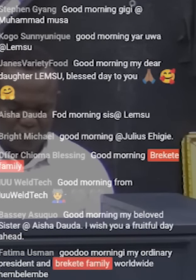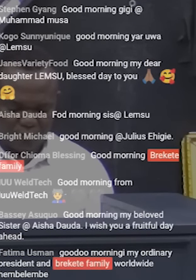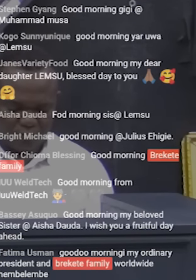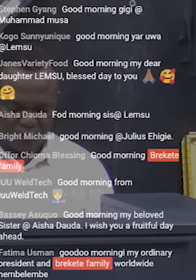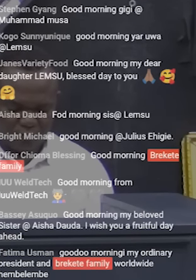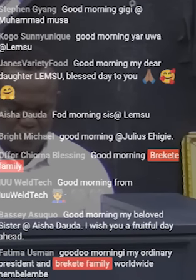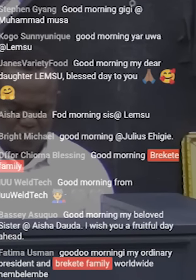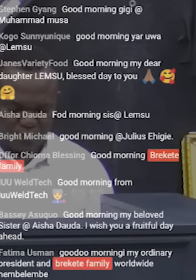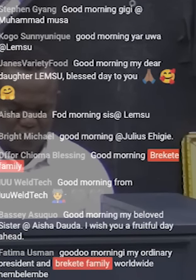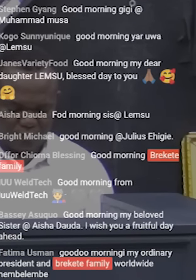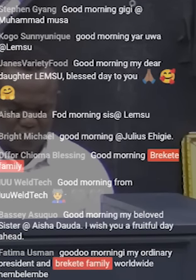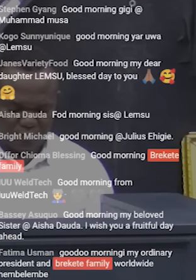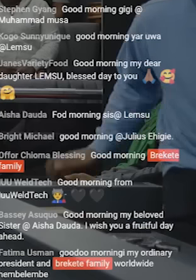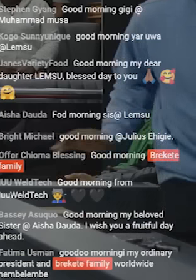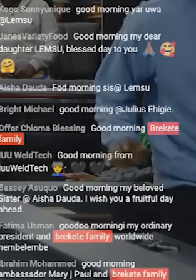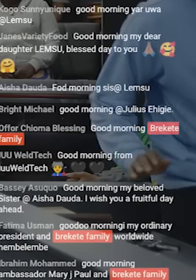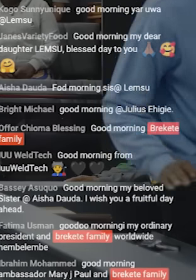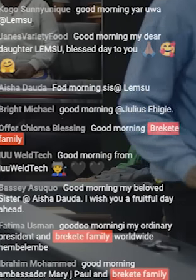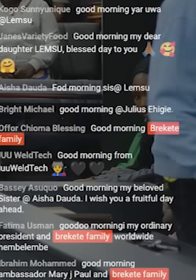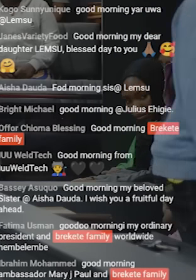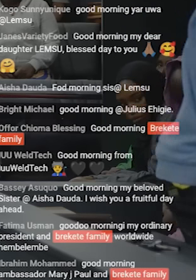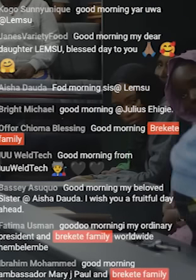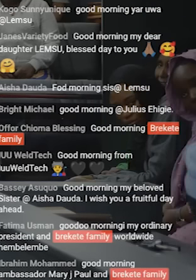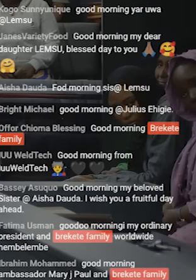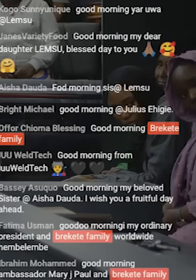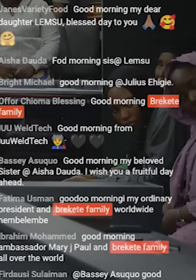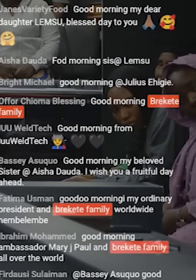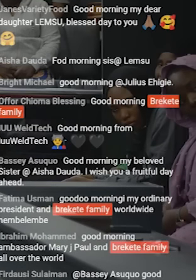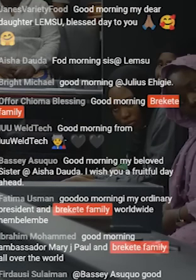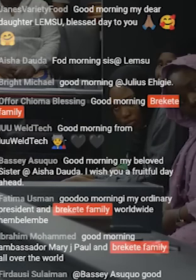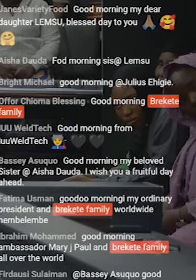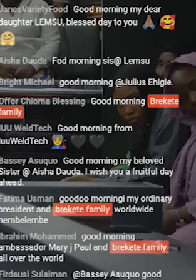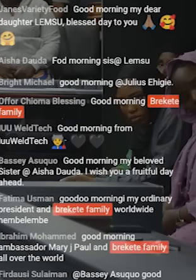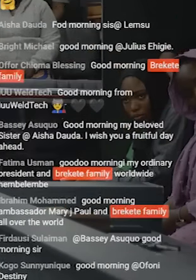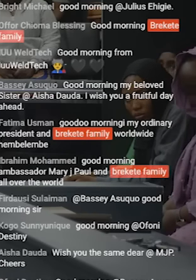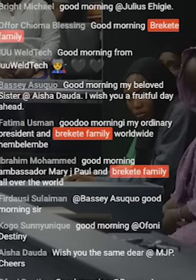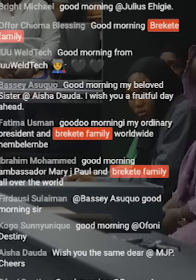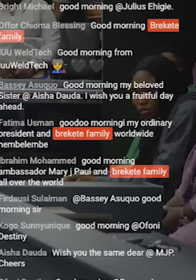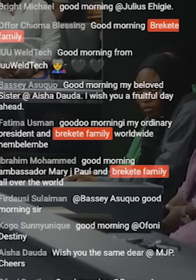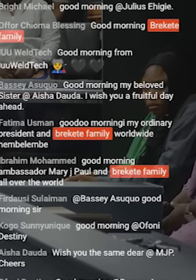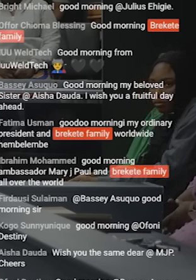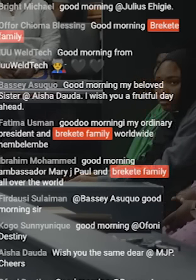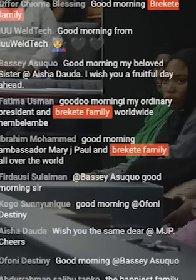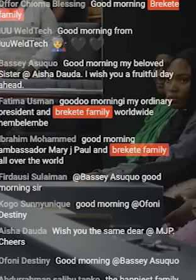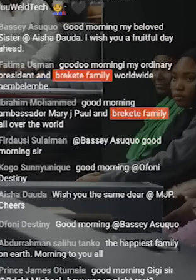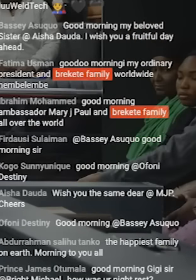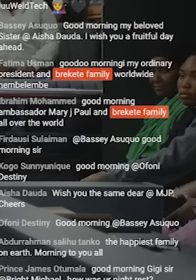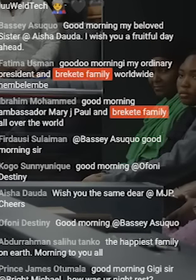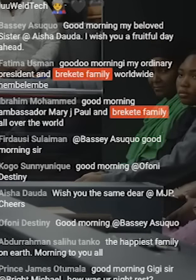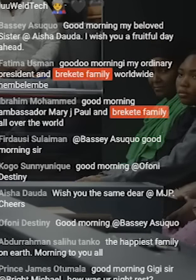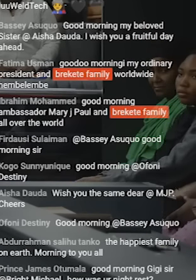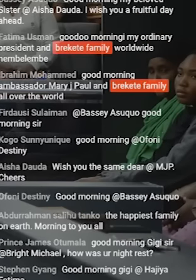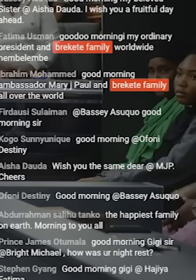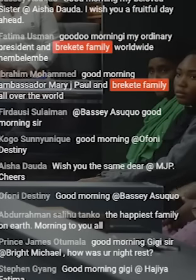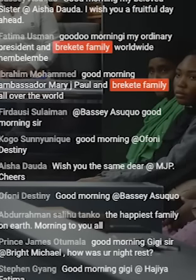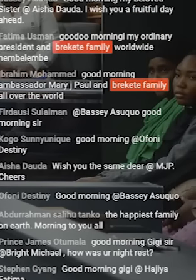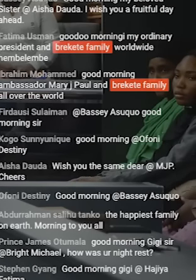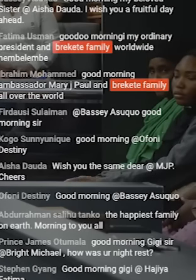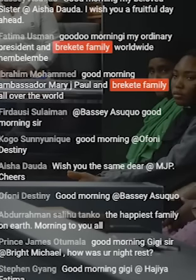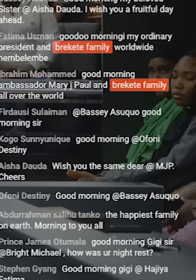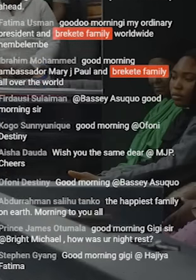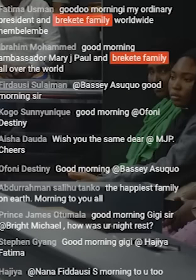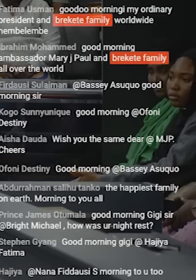the ability to get that determination to focus on a single thing, the ability to the resilience, the ability to just